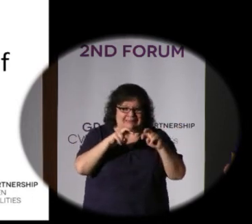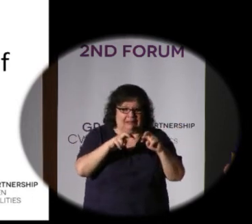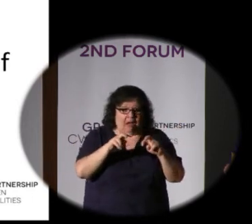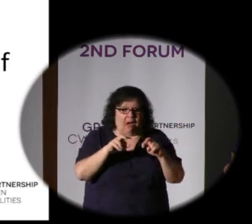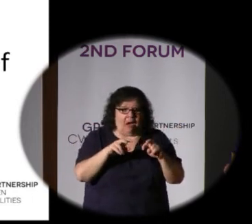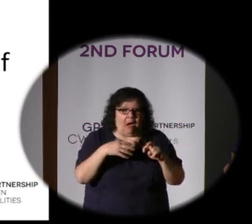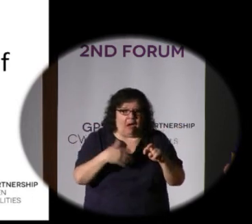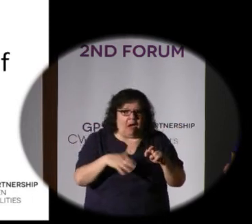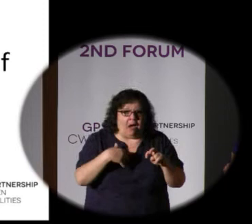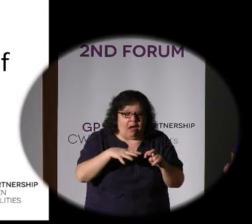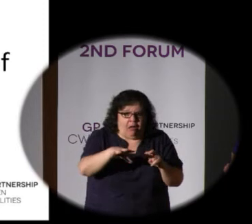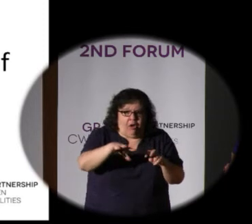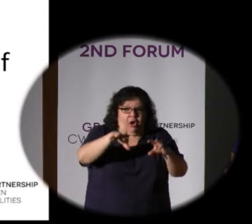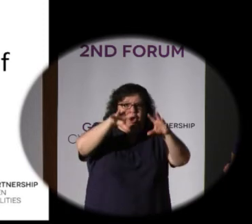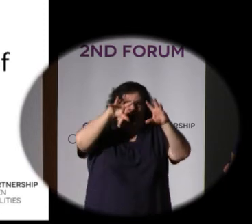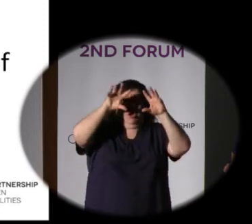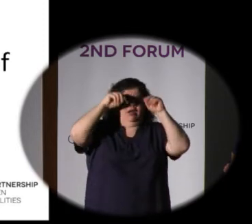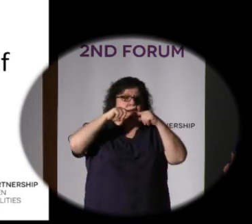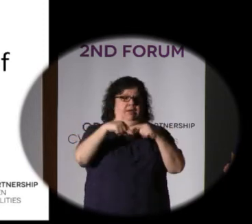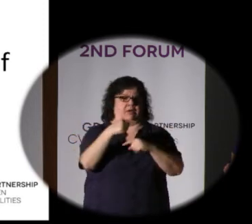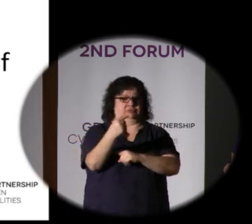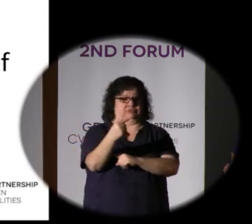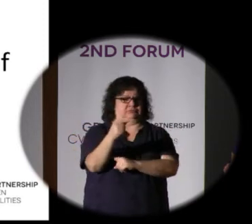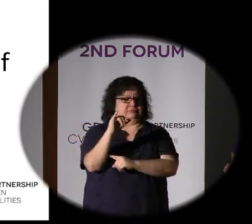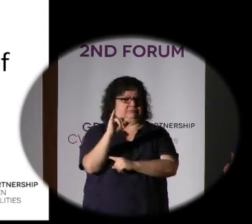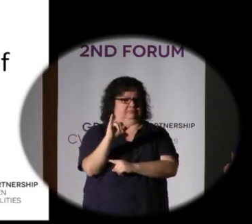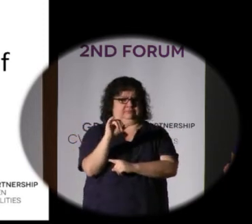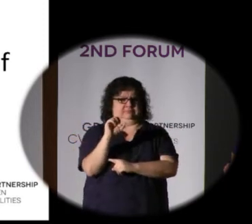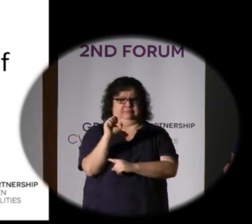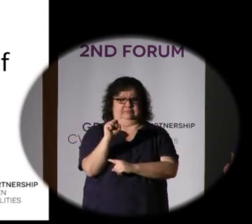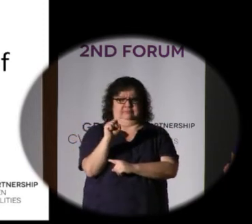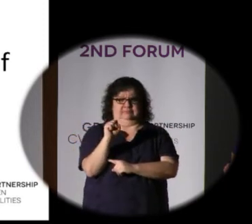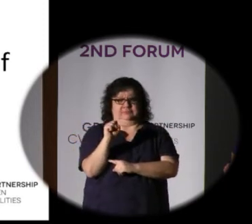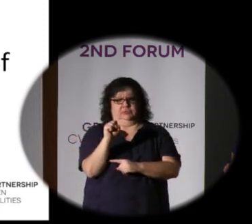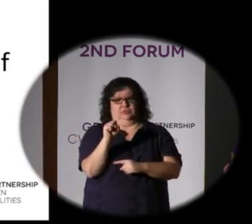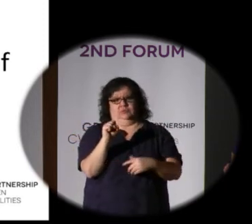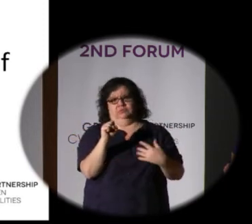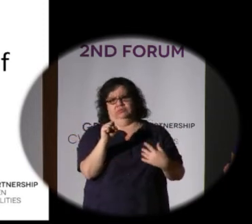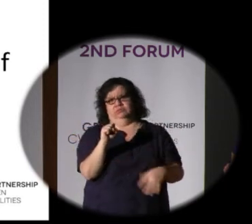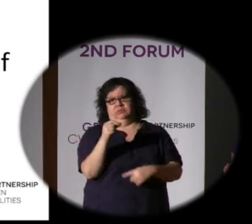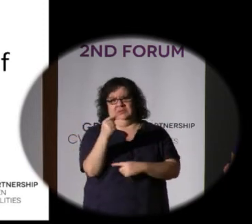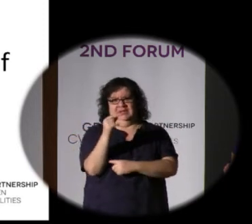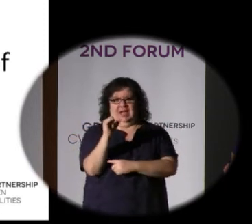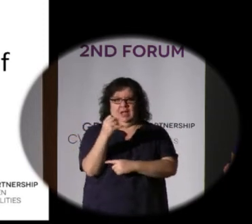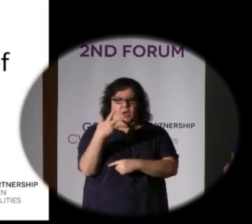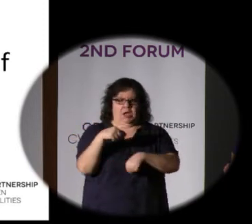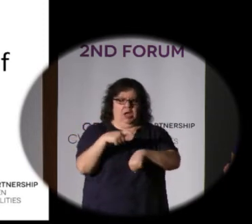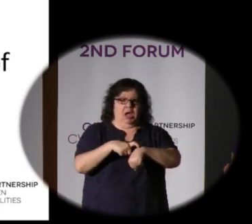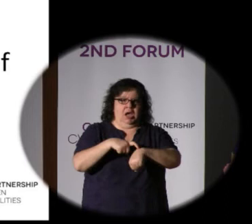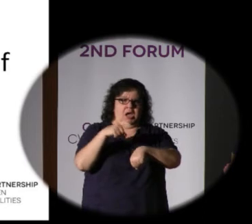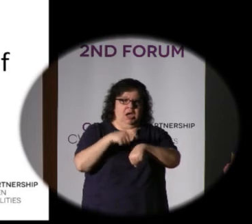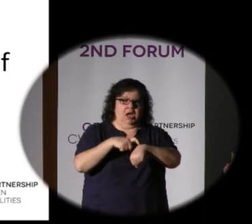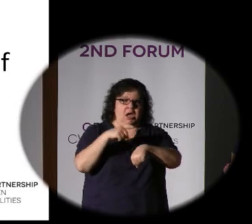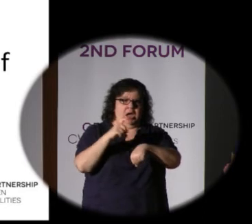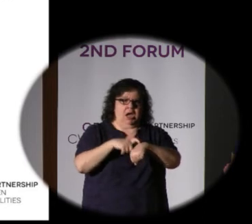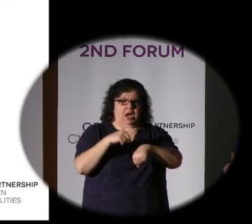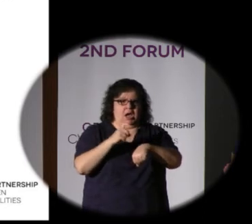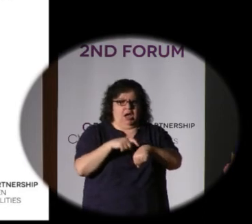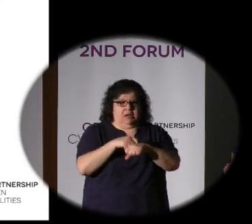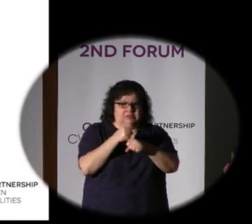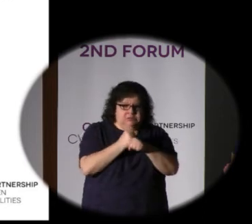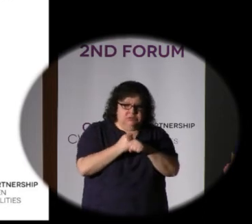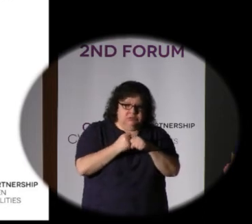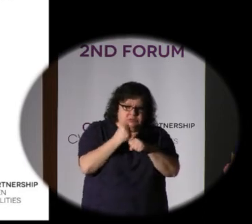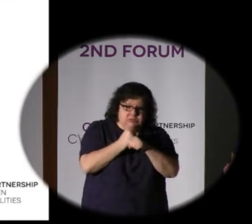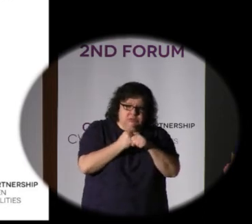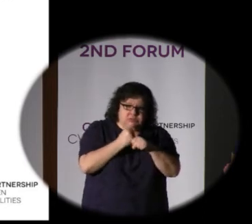It realized it was a bit of a costly exercise, so we're hoping to reignite that if we can find some funds.